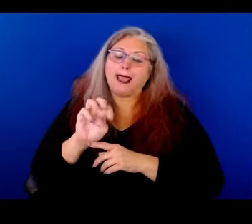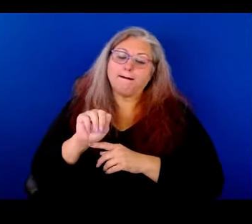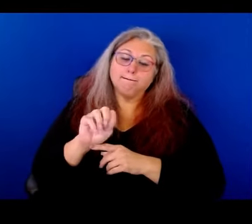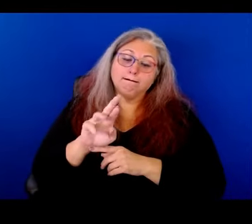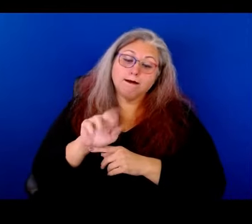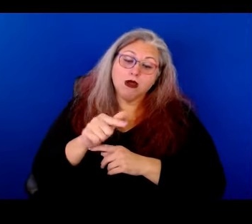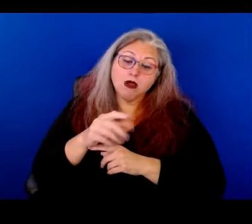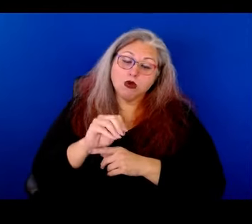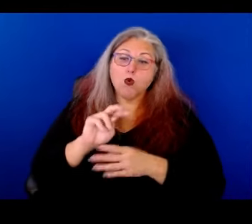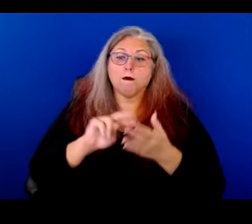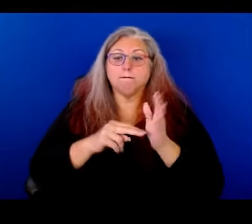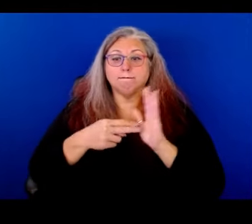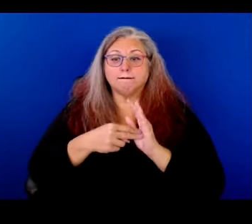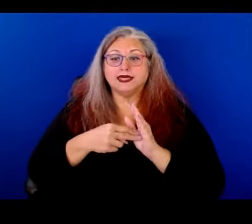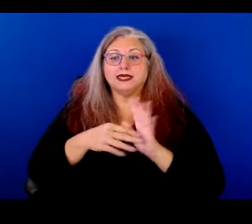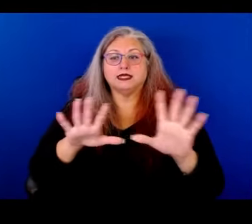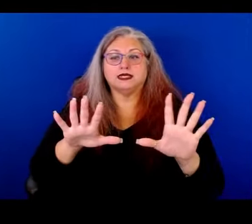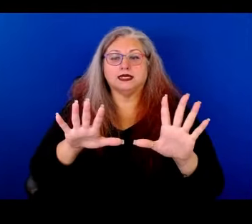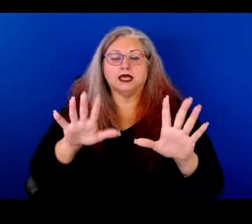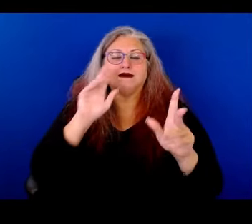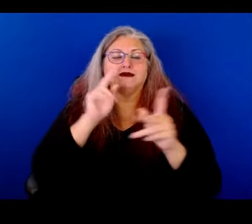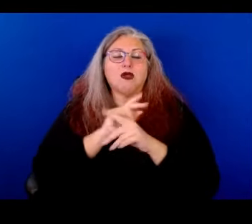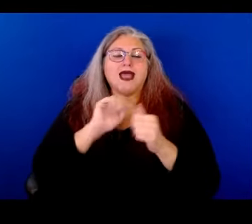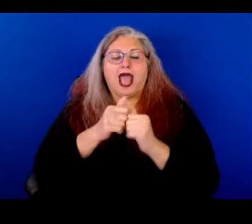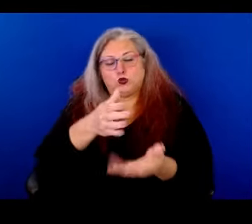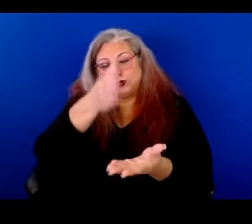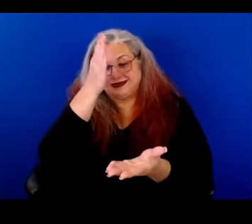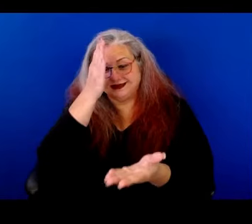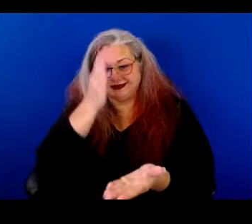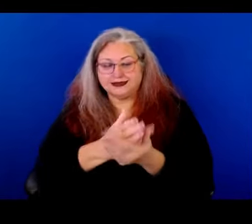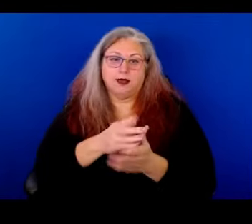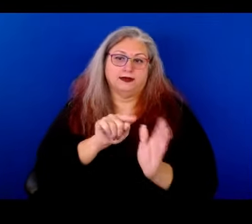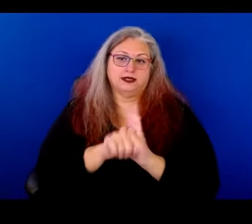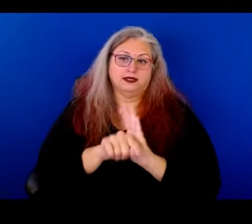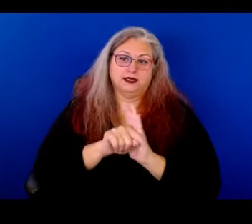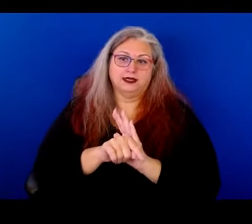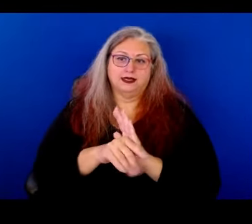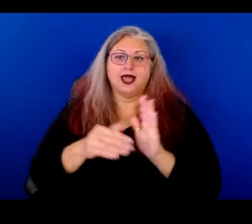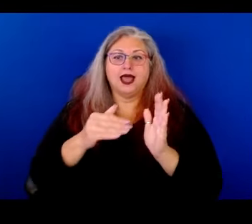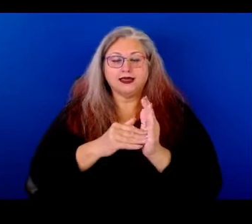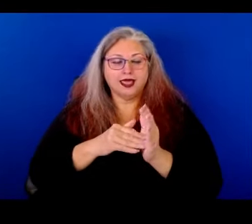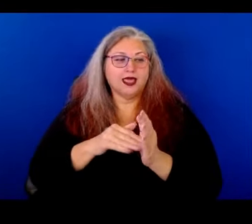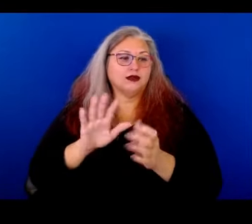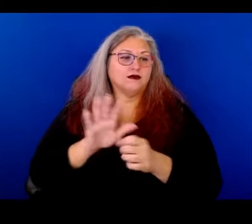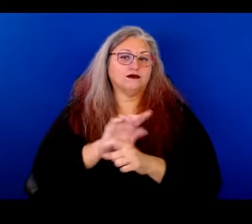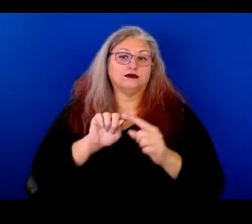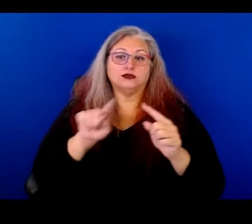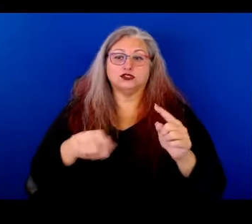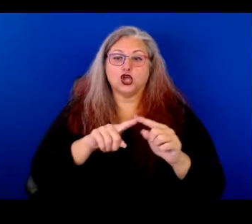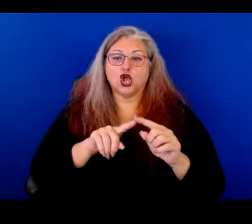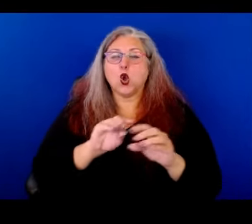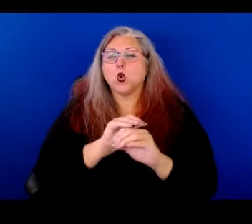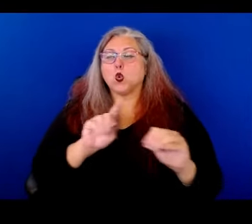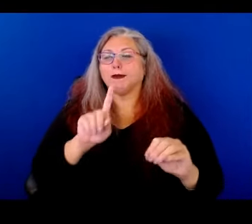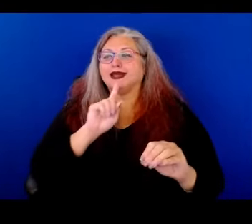arms embargo so that you can figure out how to stop the killing. Again, full circle. No